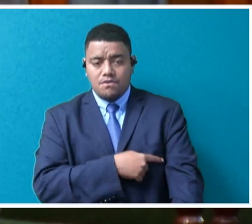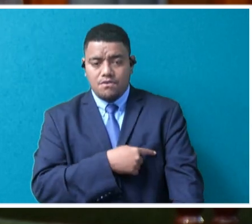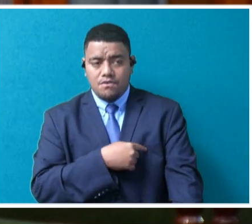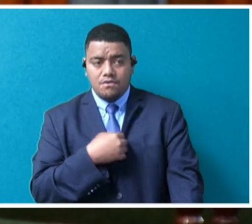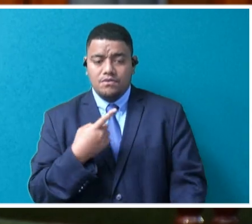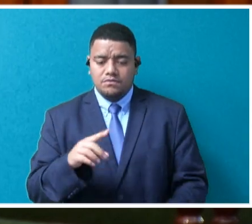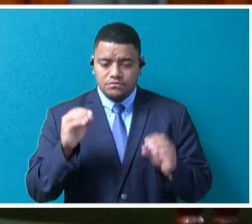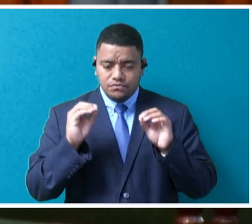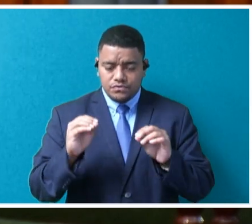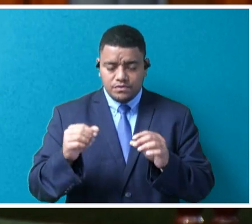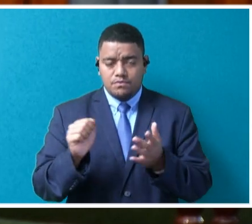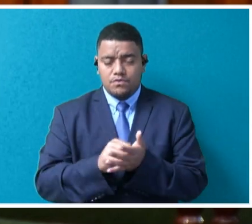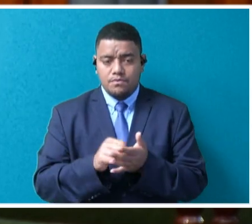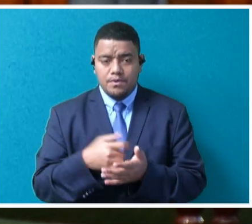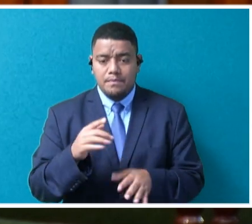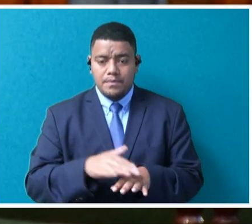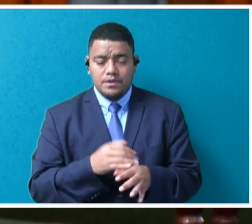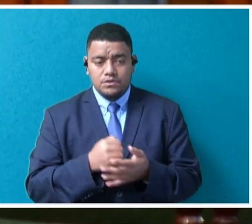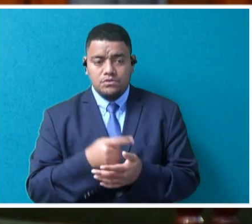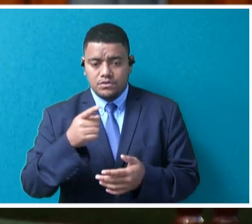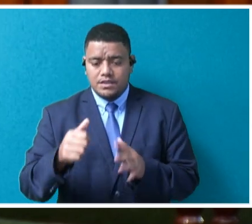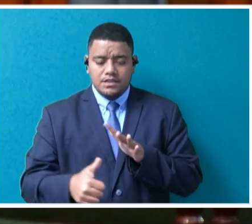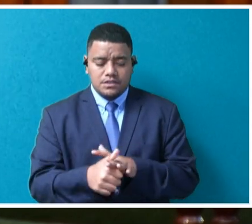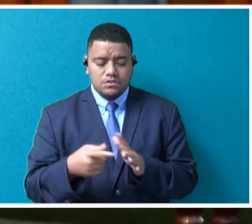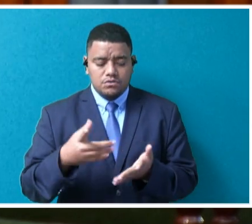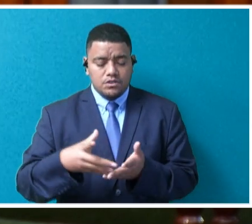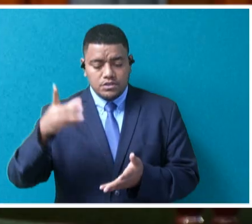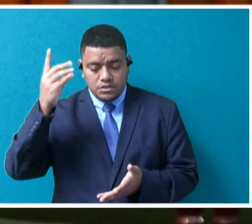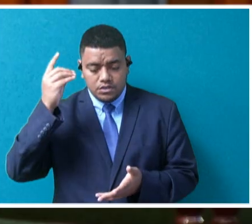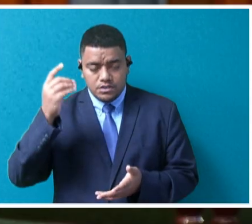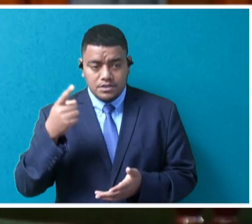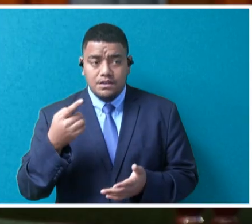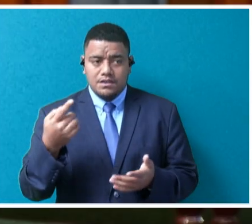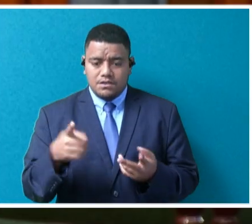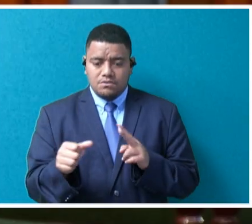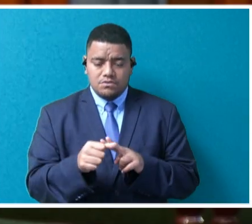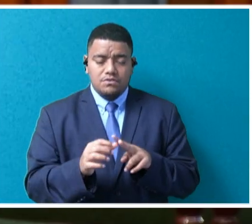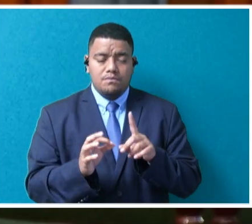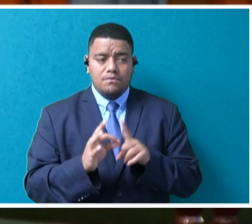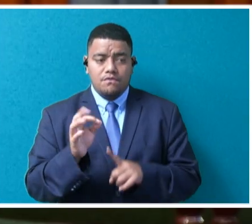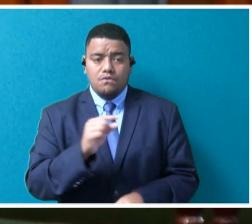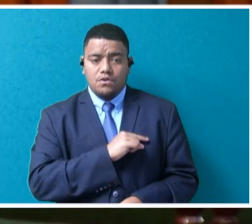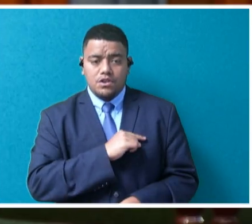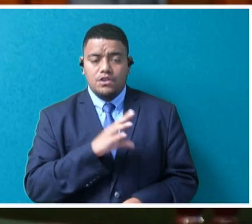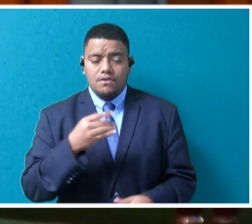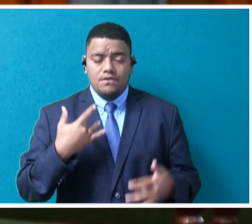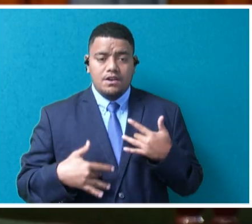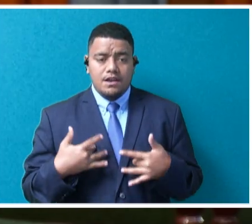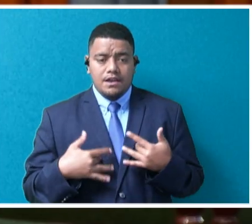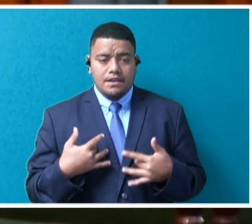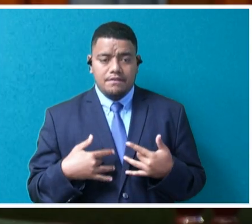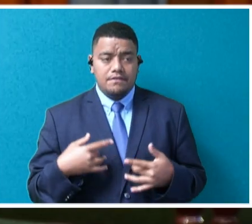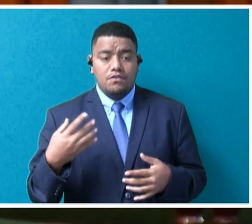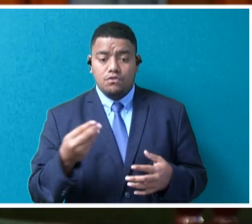fostering innovation, and ensuring equitable access to education while improving the overall quality of life,